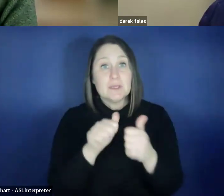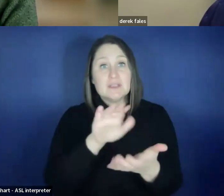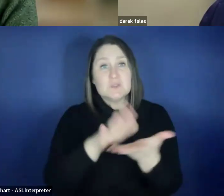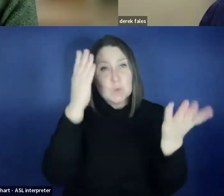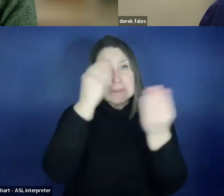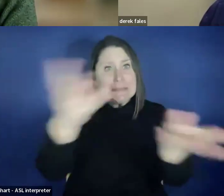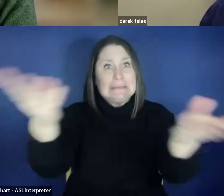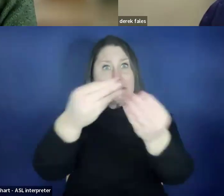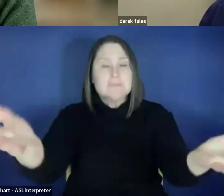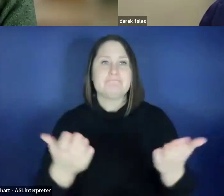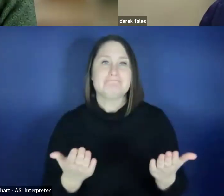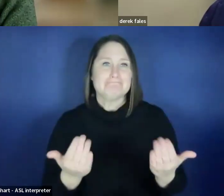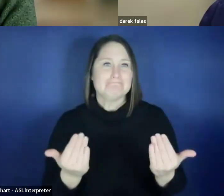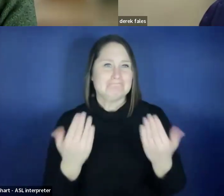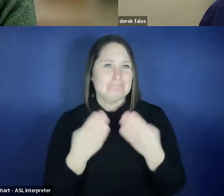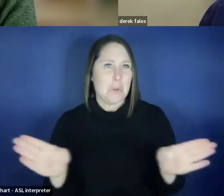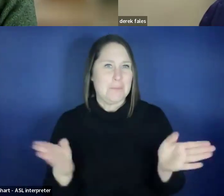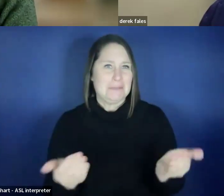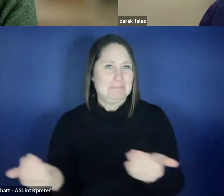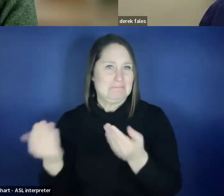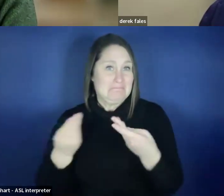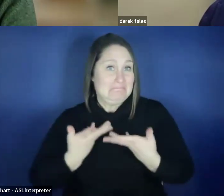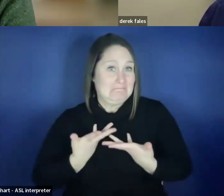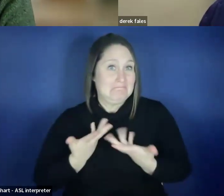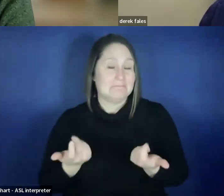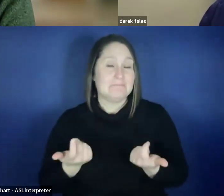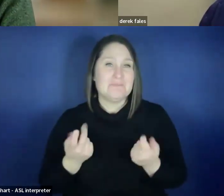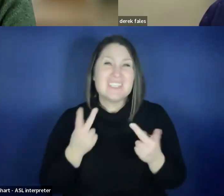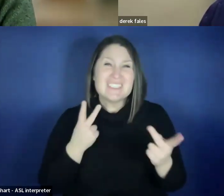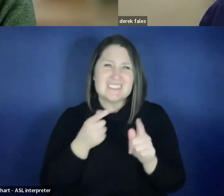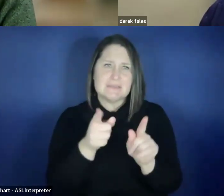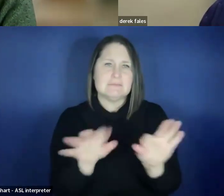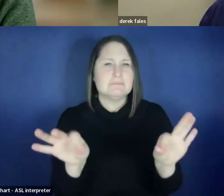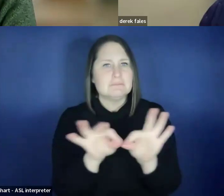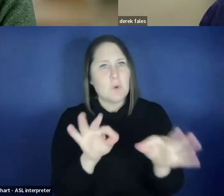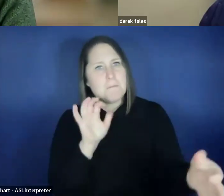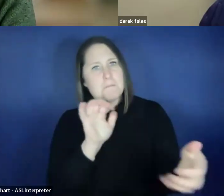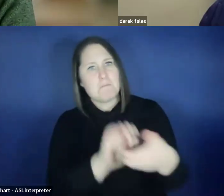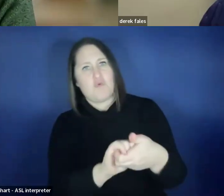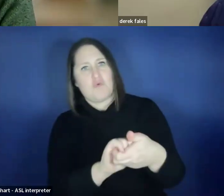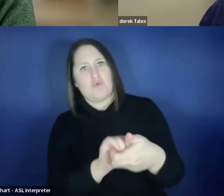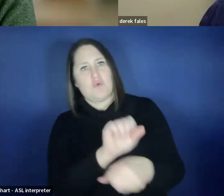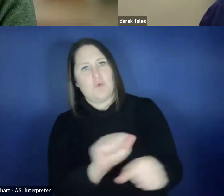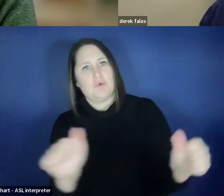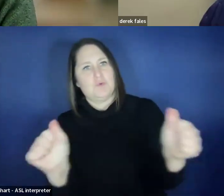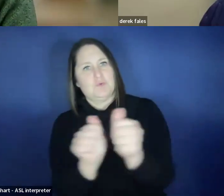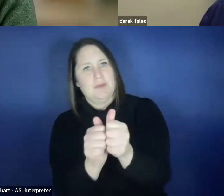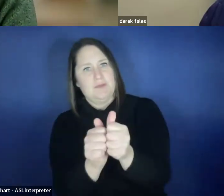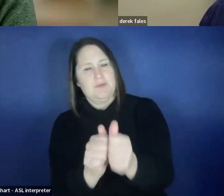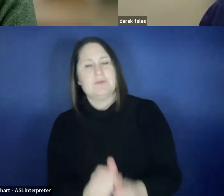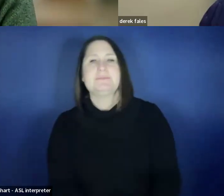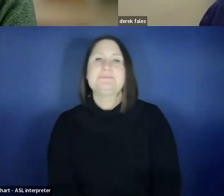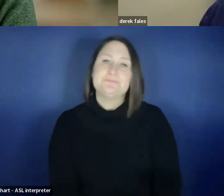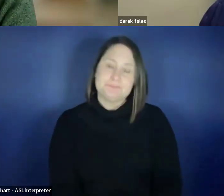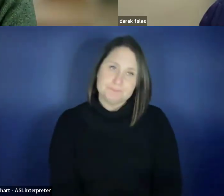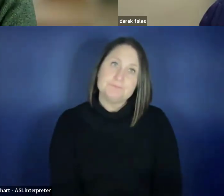about the lifespan waiver through the school systems, because we see them as key partners with us in this work.